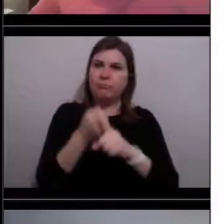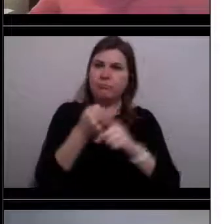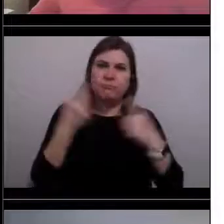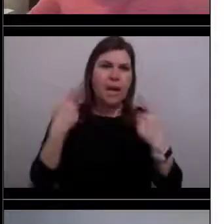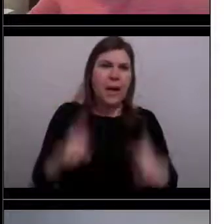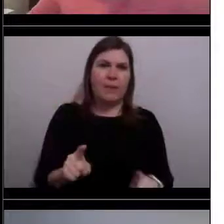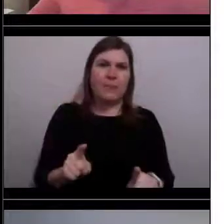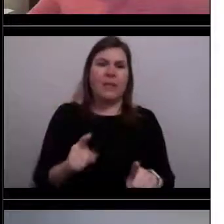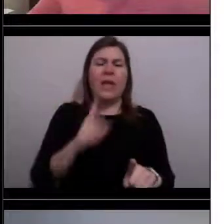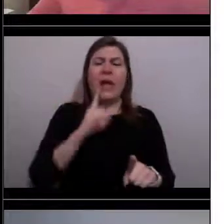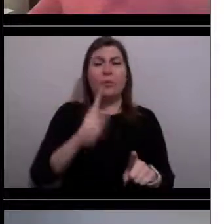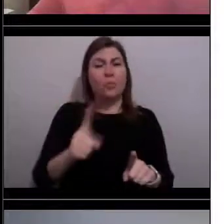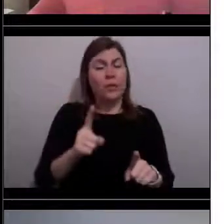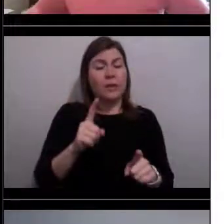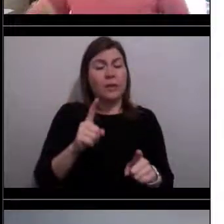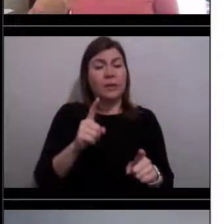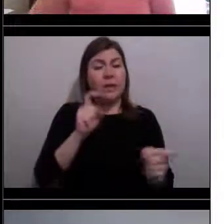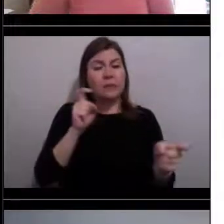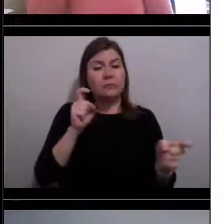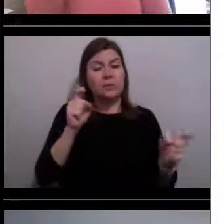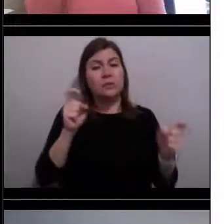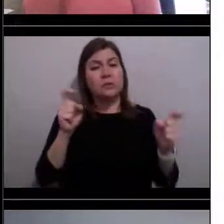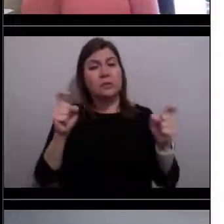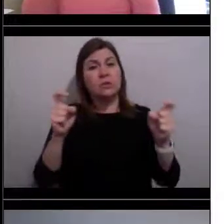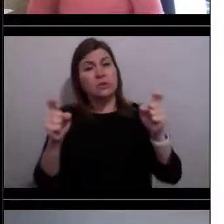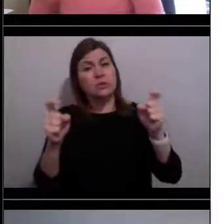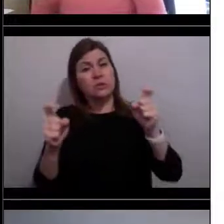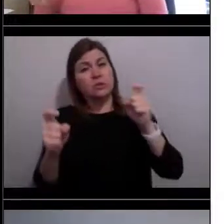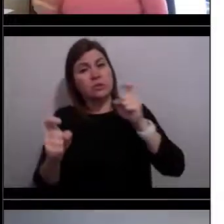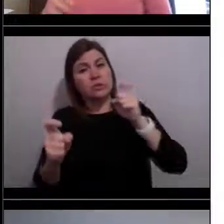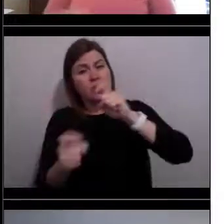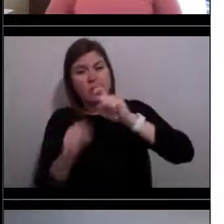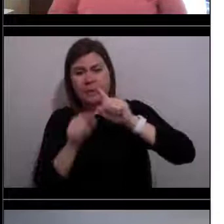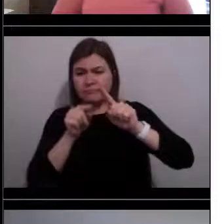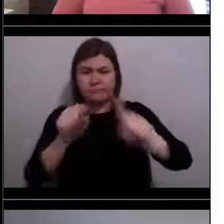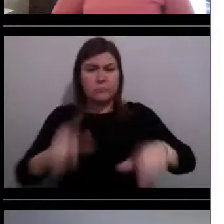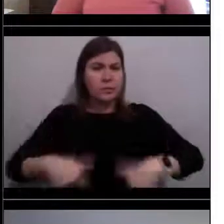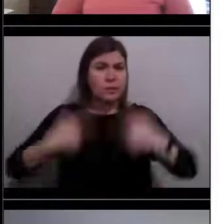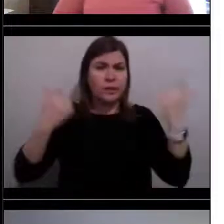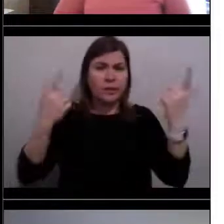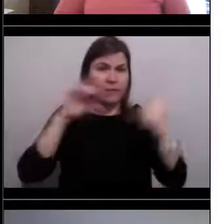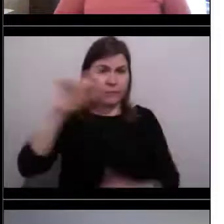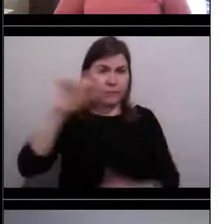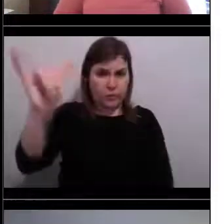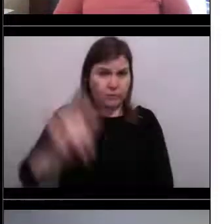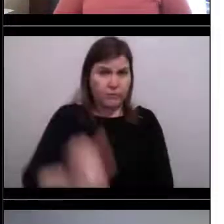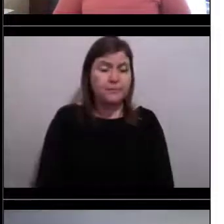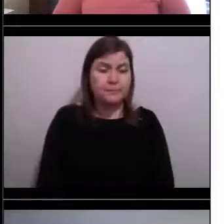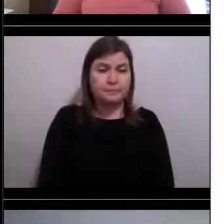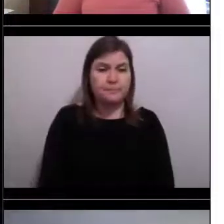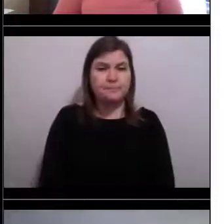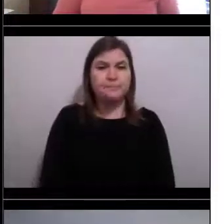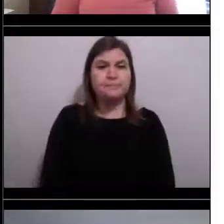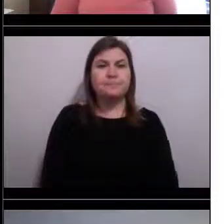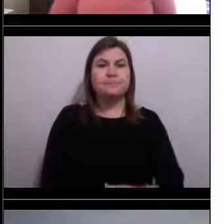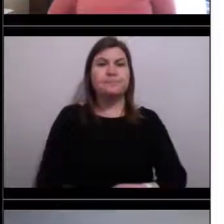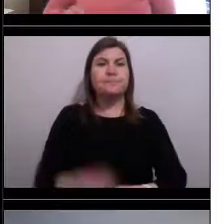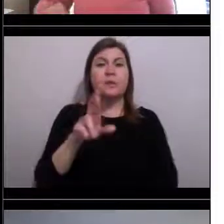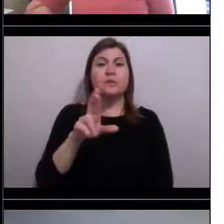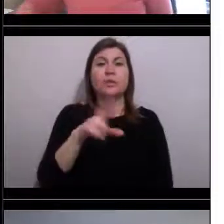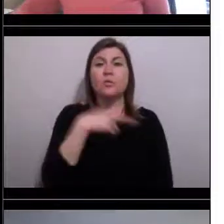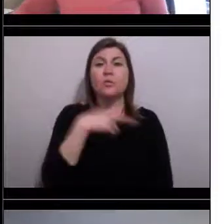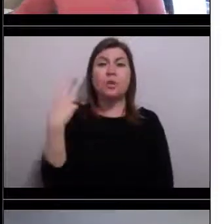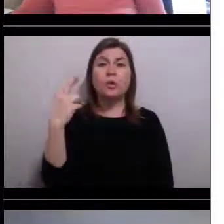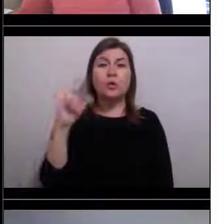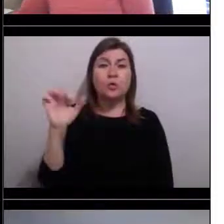life course as circumstances change in our lives. The kind of things that put us at risk